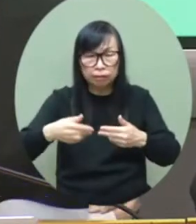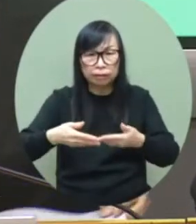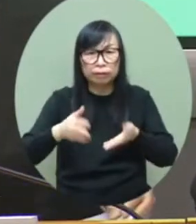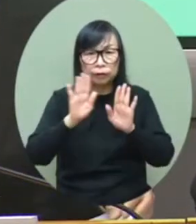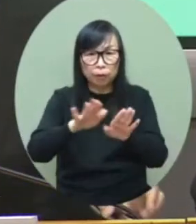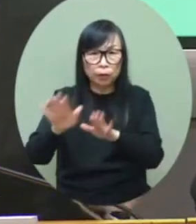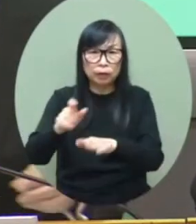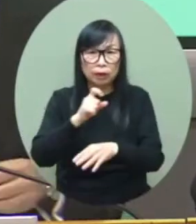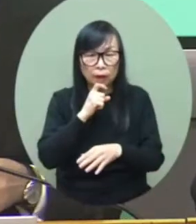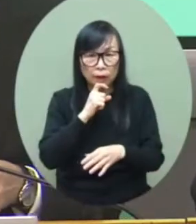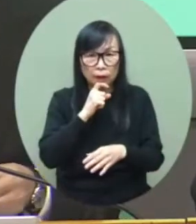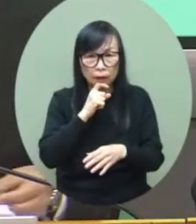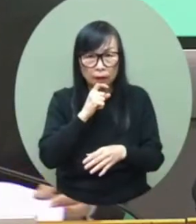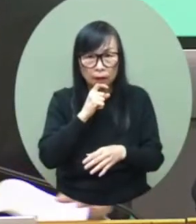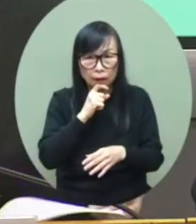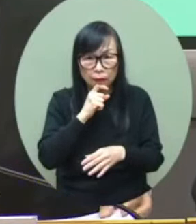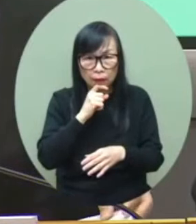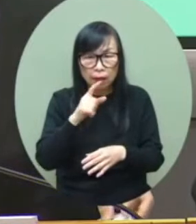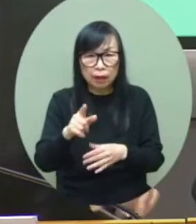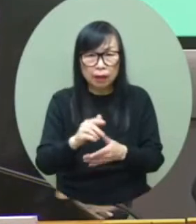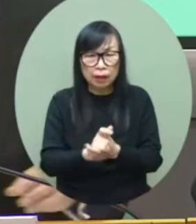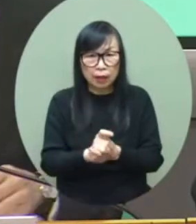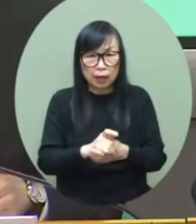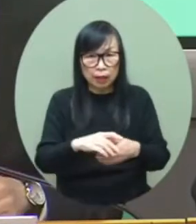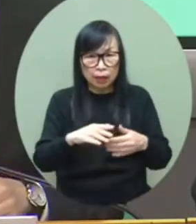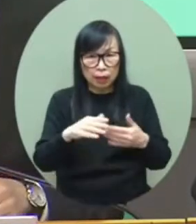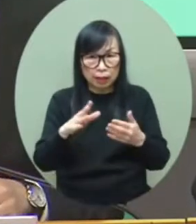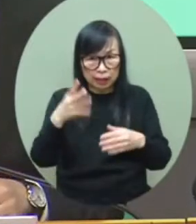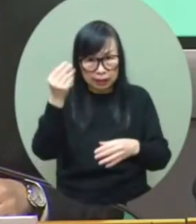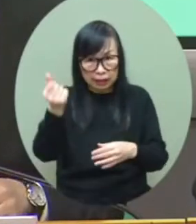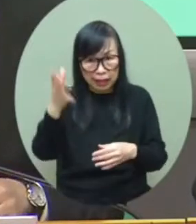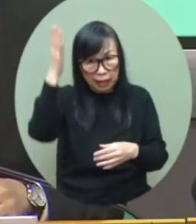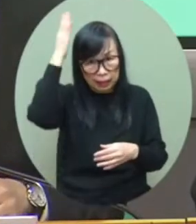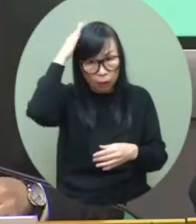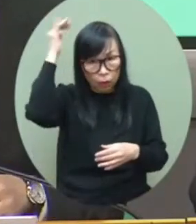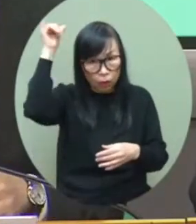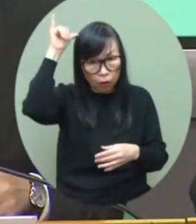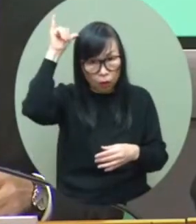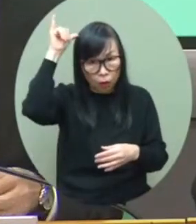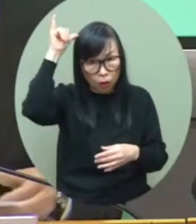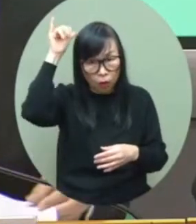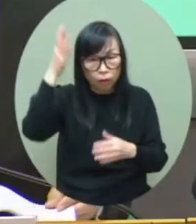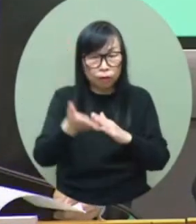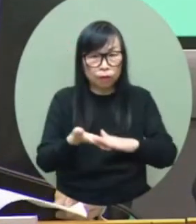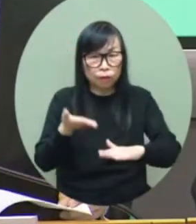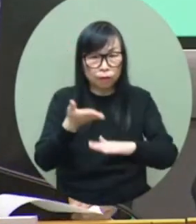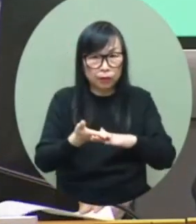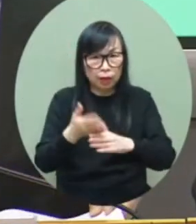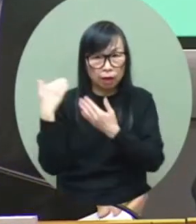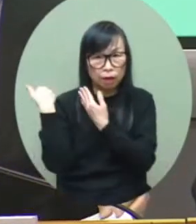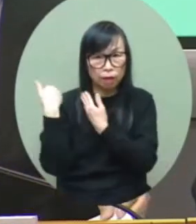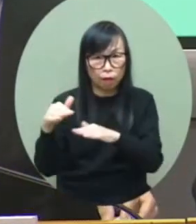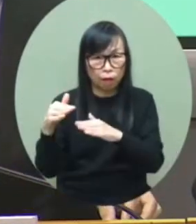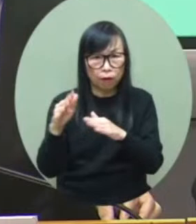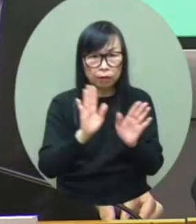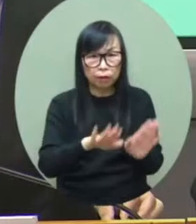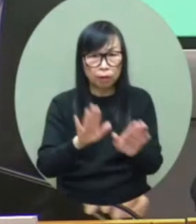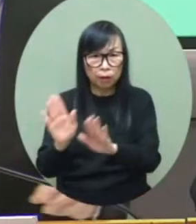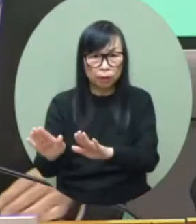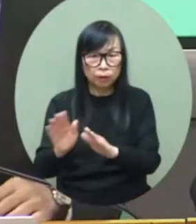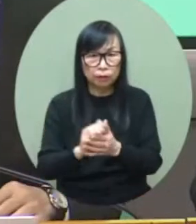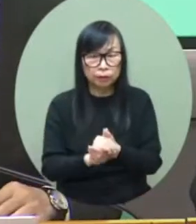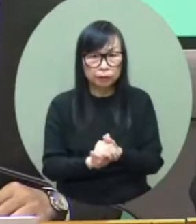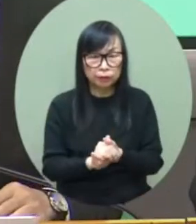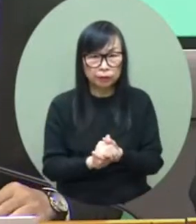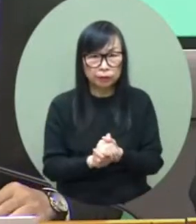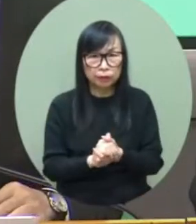BCP, and the Lok Ma Chau BCP will be open. And for the Sha Tau Kwok BCP,